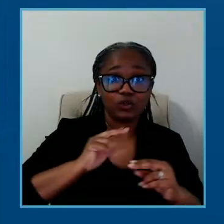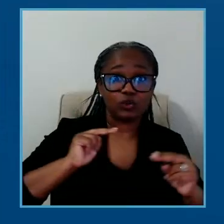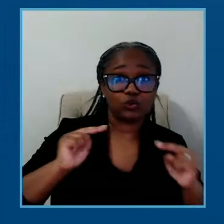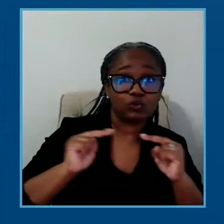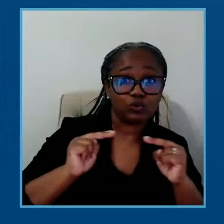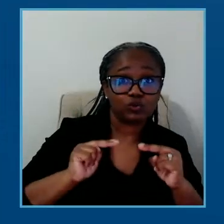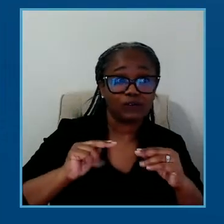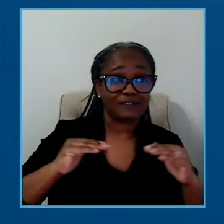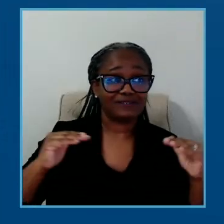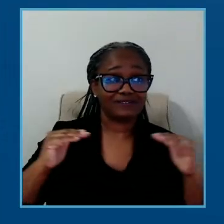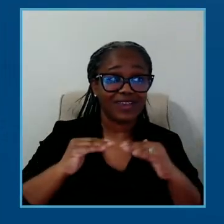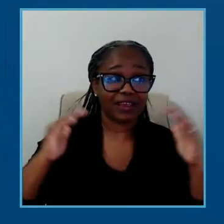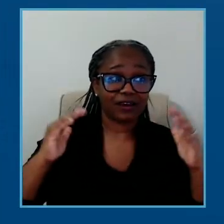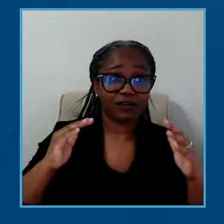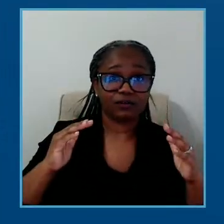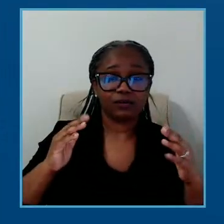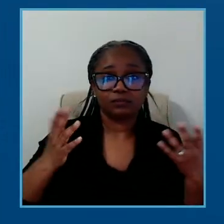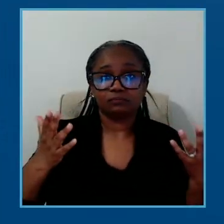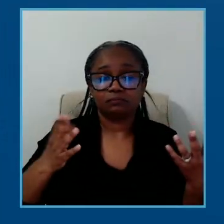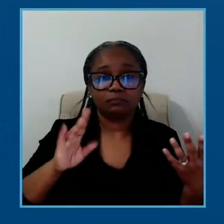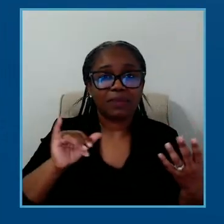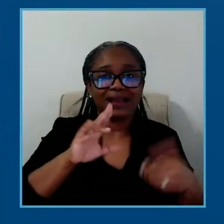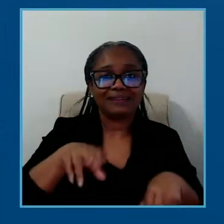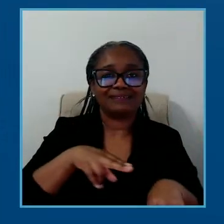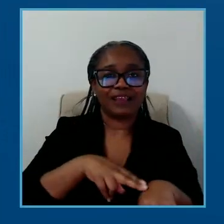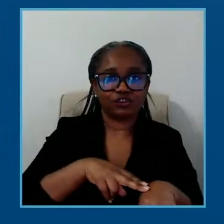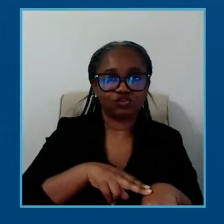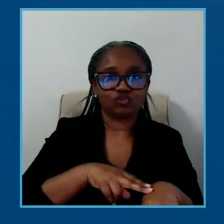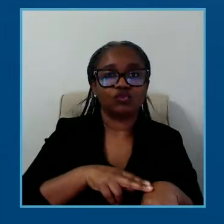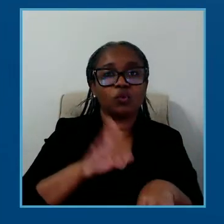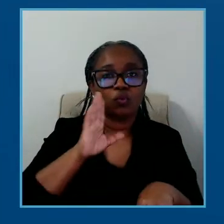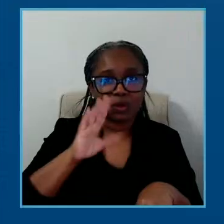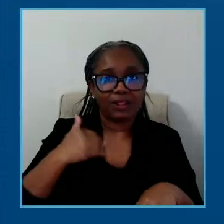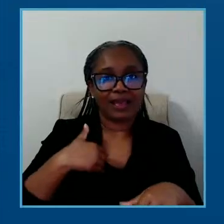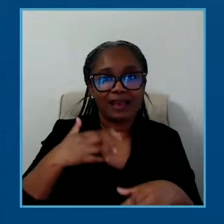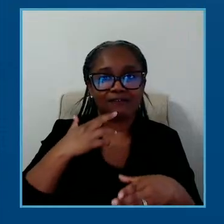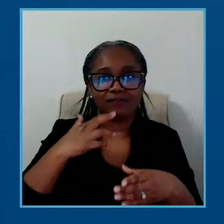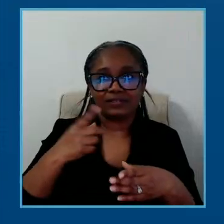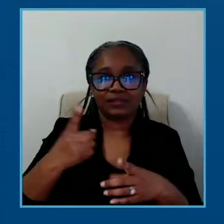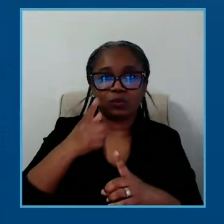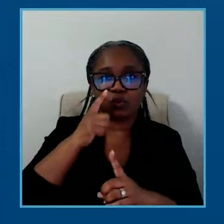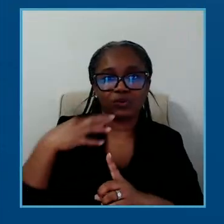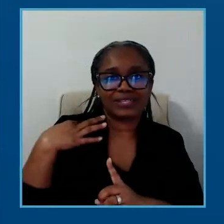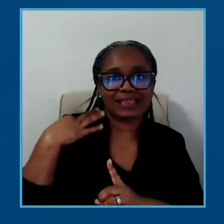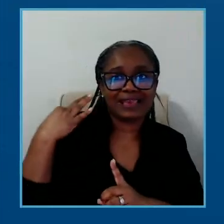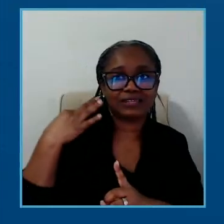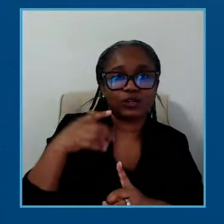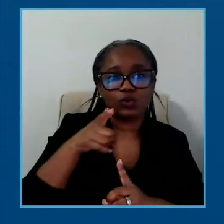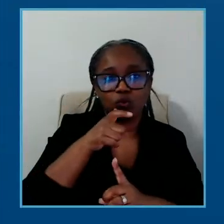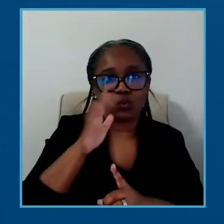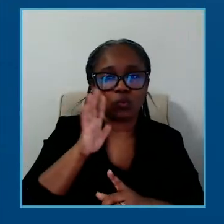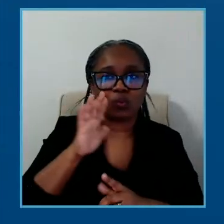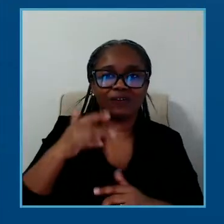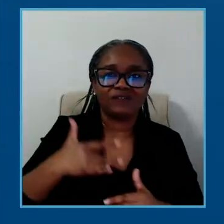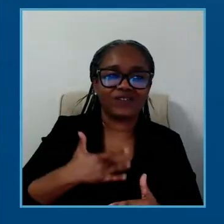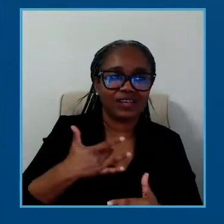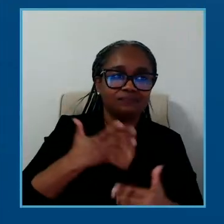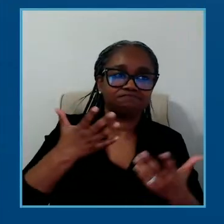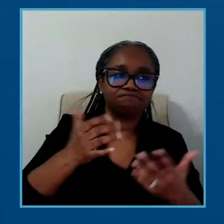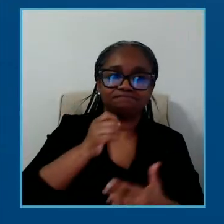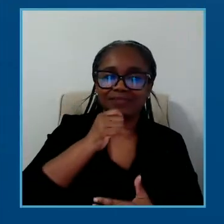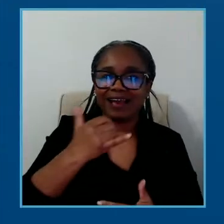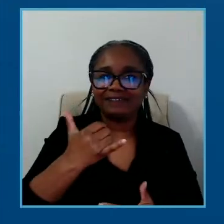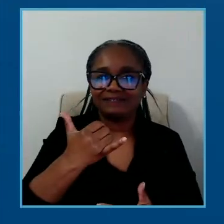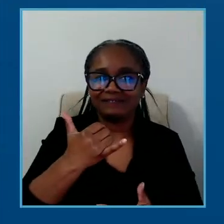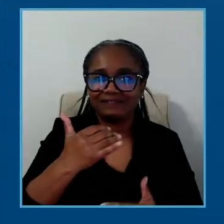be a candidate that claims that that rule benefits their opponent in some way. And the challenger spends a lot of